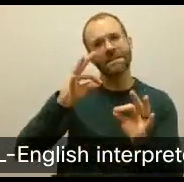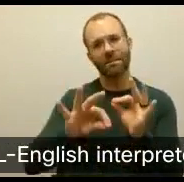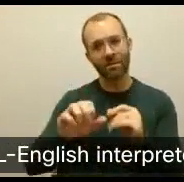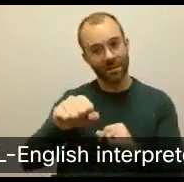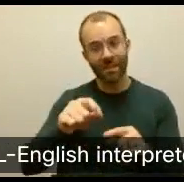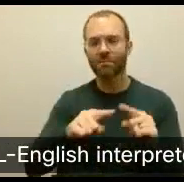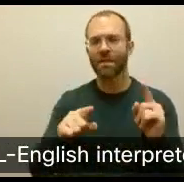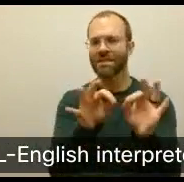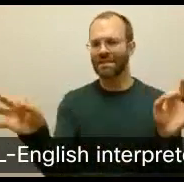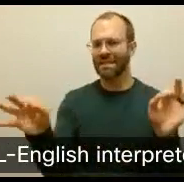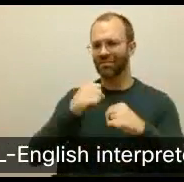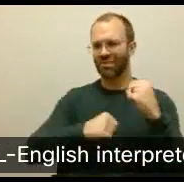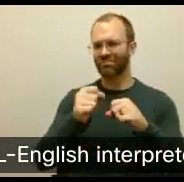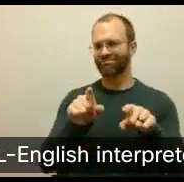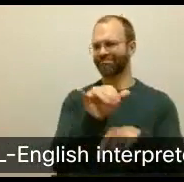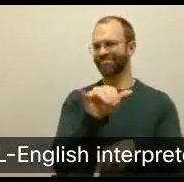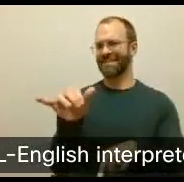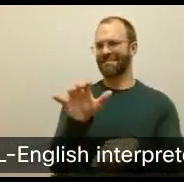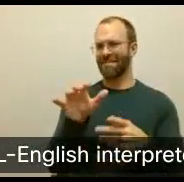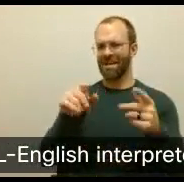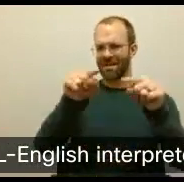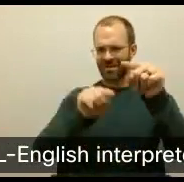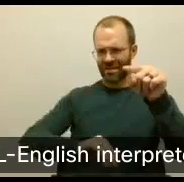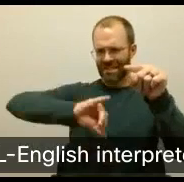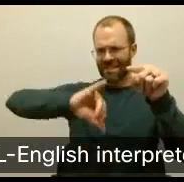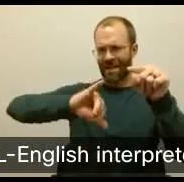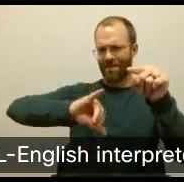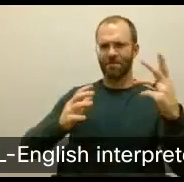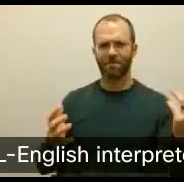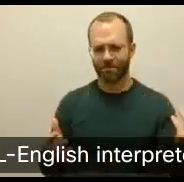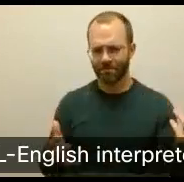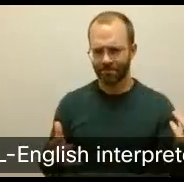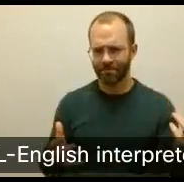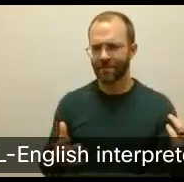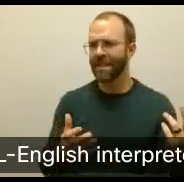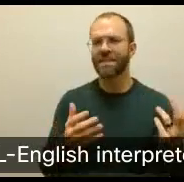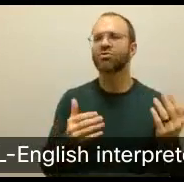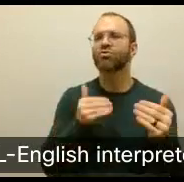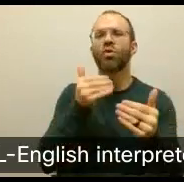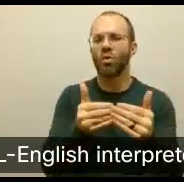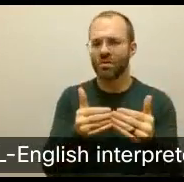structure was basically the same. So it's still too close to the original text.